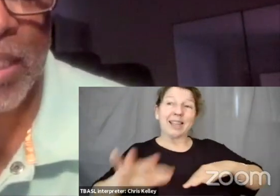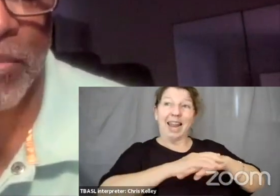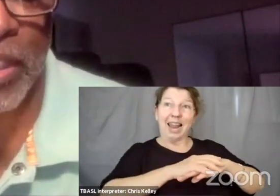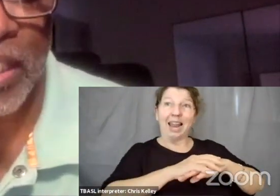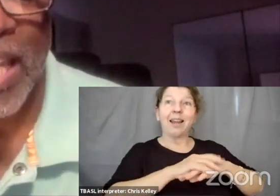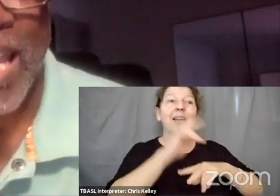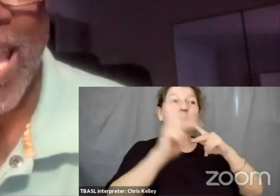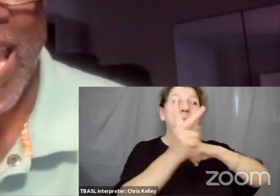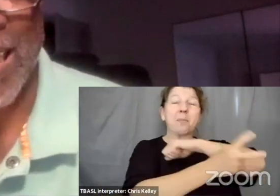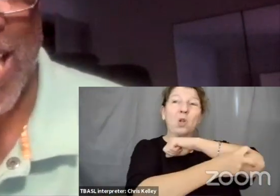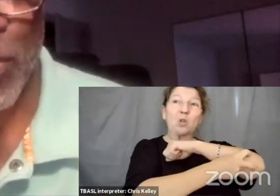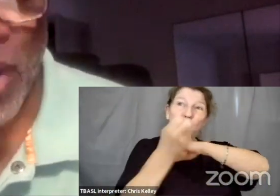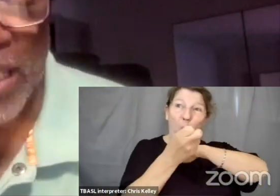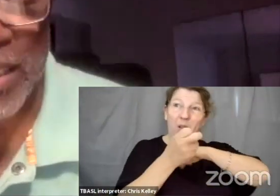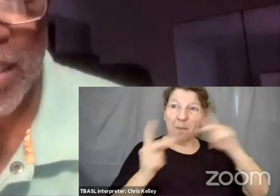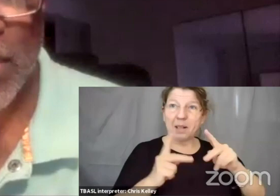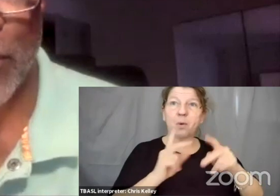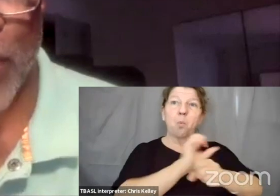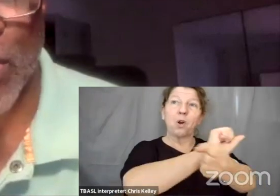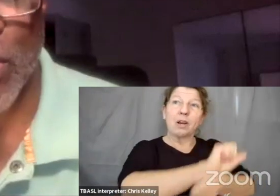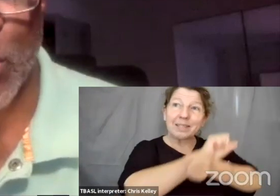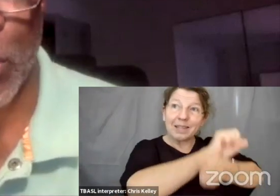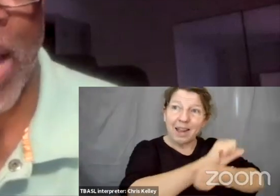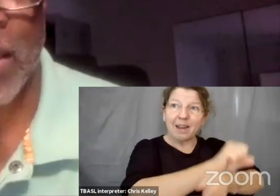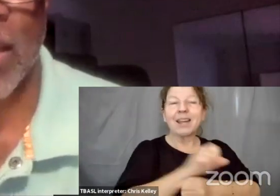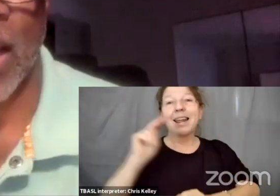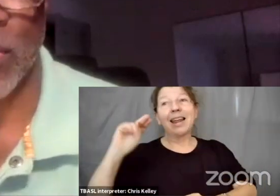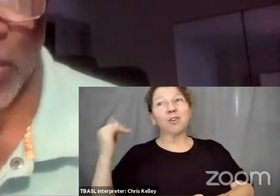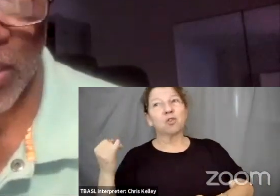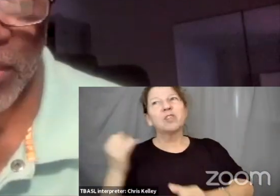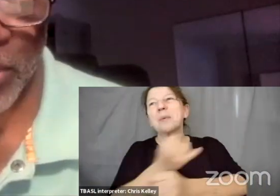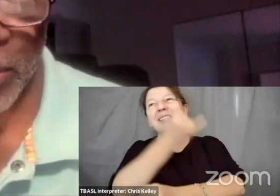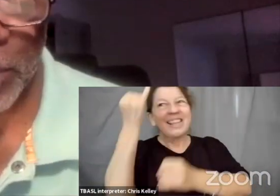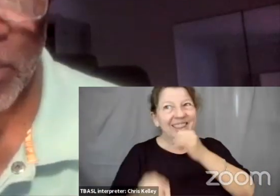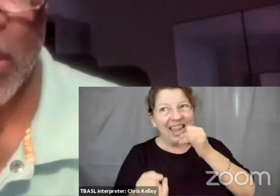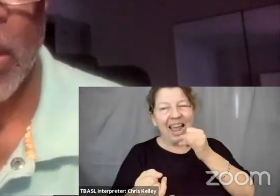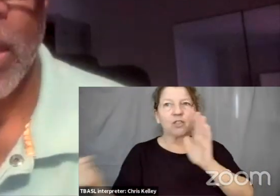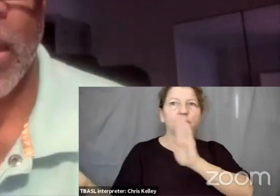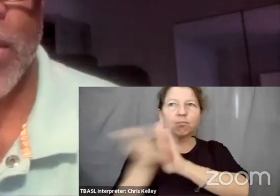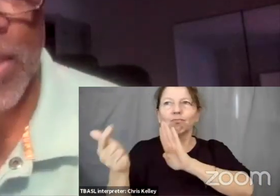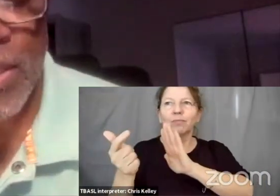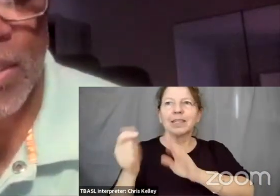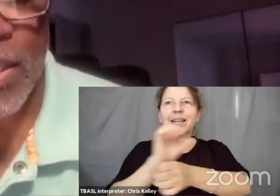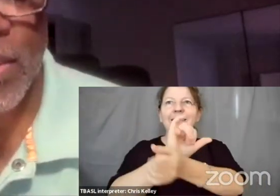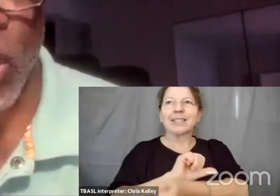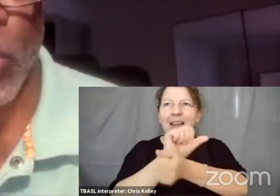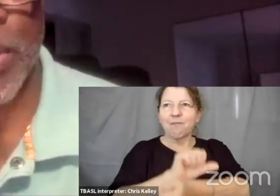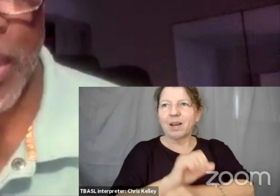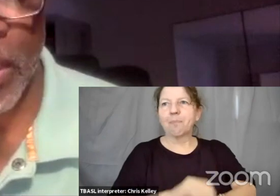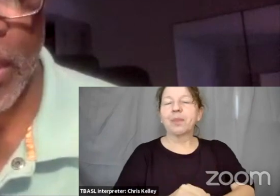abolish slavery, and ironically, the first to apologize for slavery.